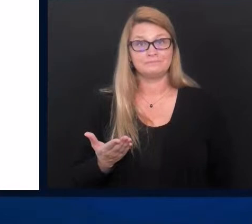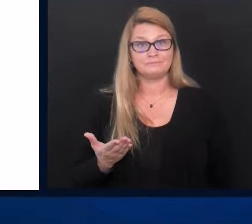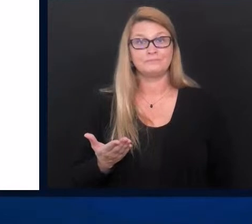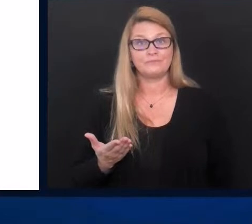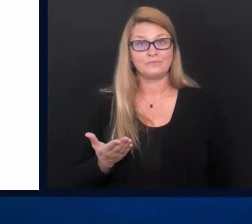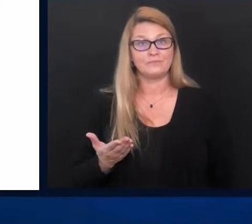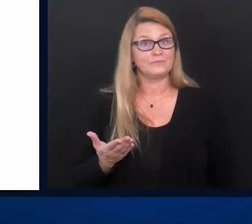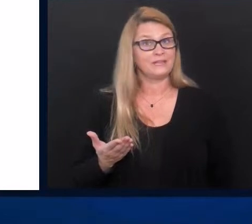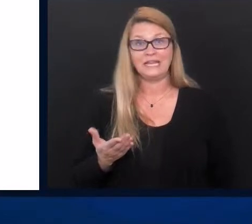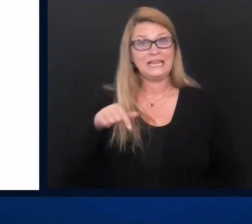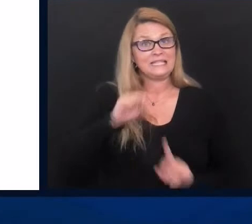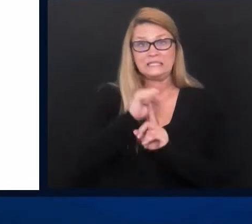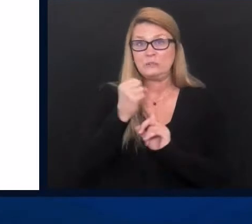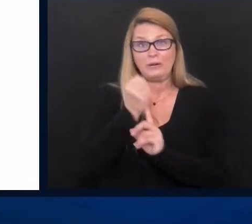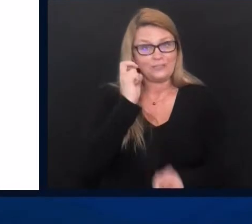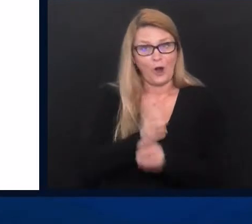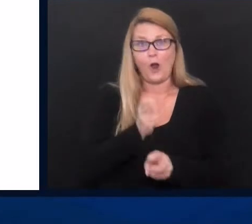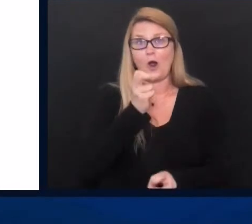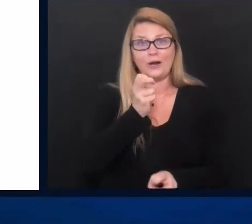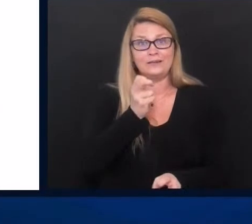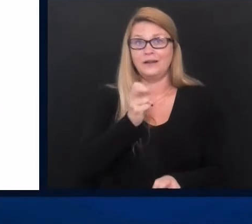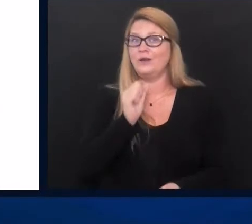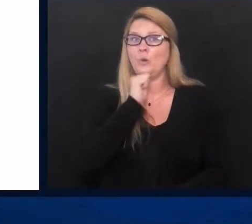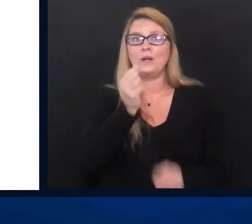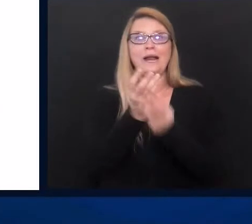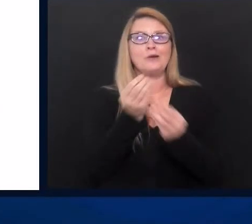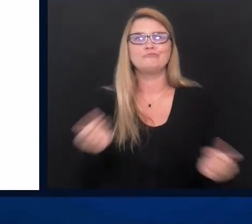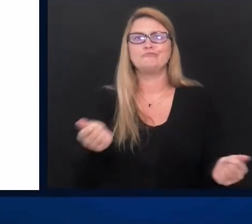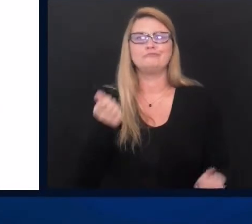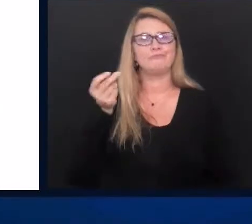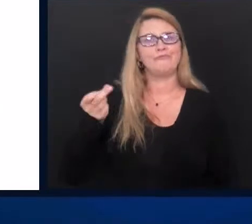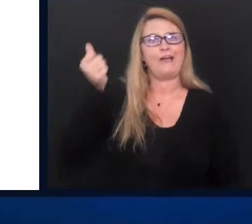This thing's tough, and it's not going to go away easy.